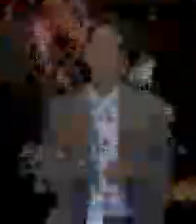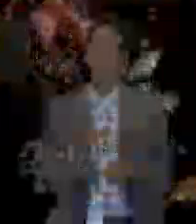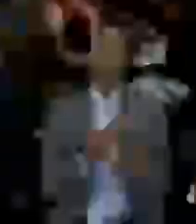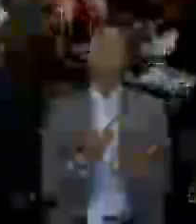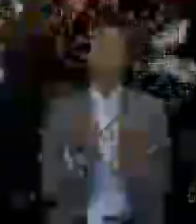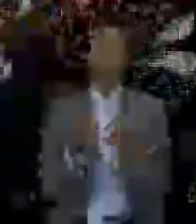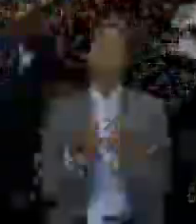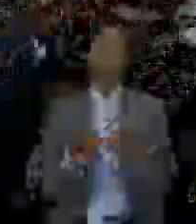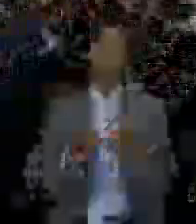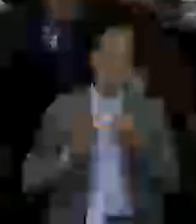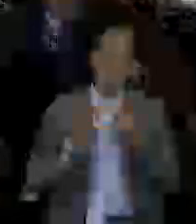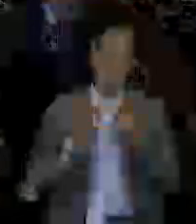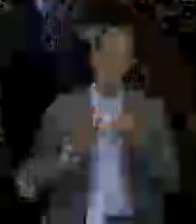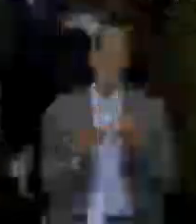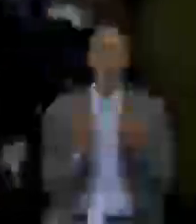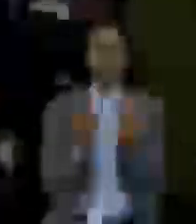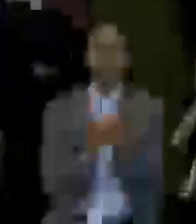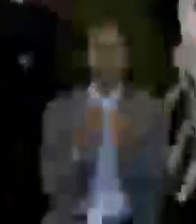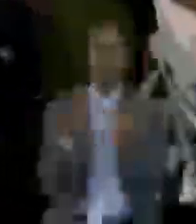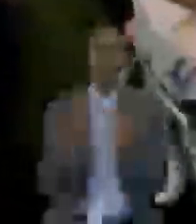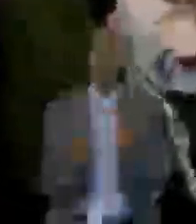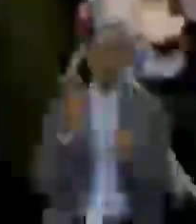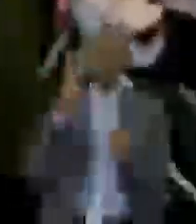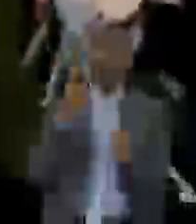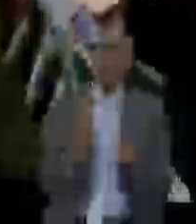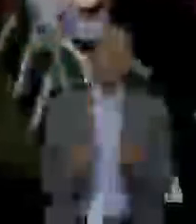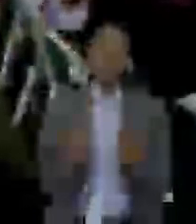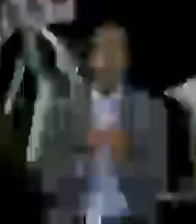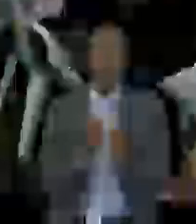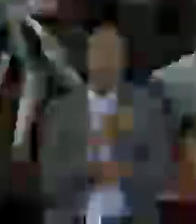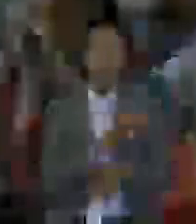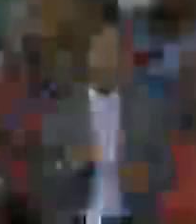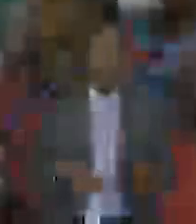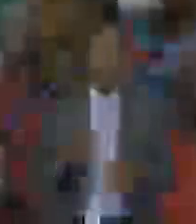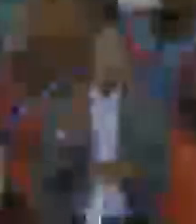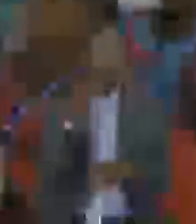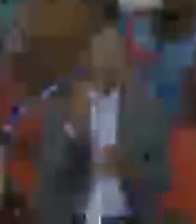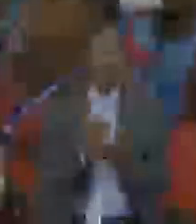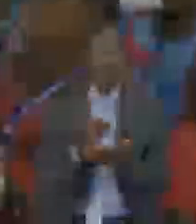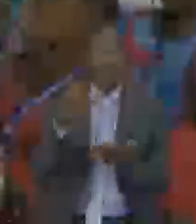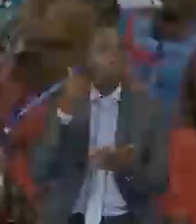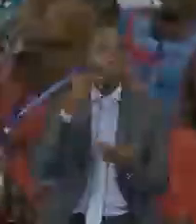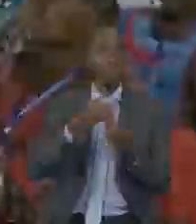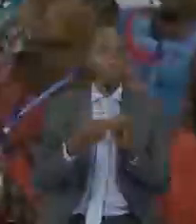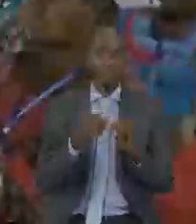We want to continue with Christ. Therefore, take the phone number, the WhatsApp number I